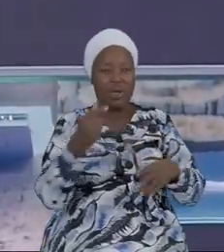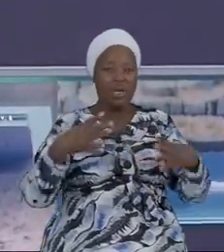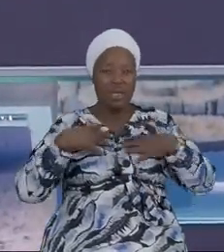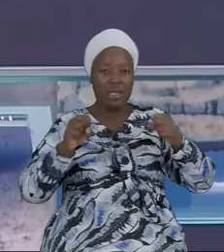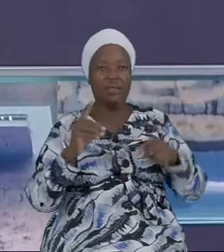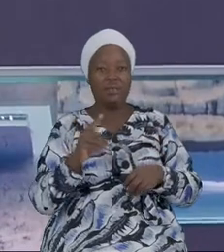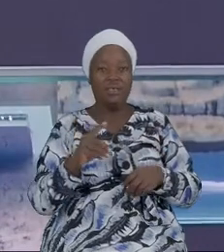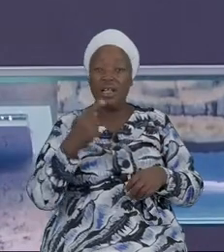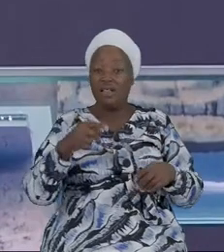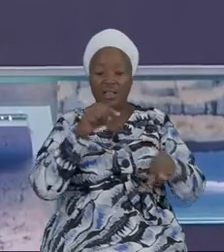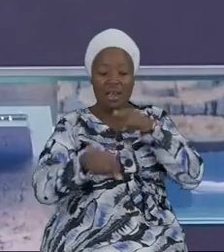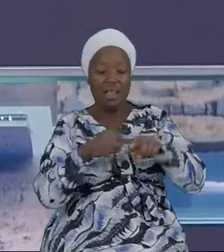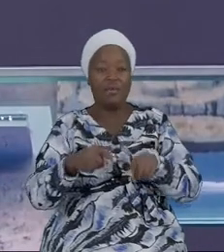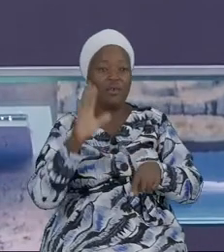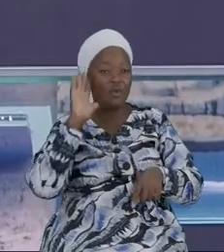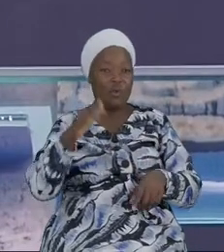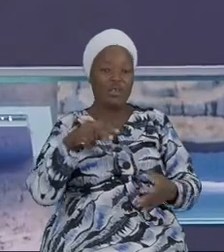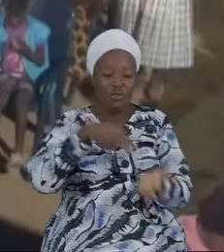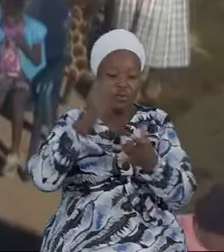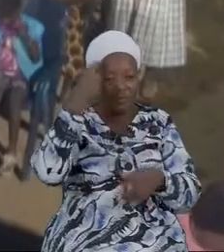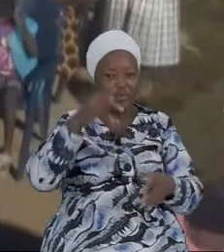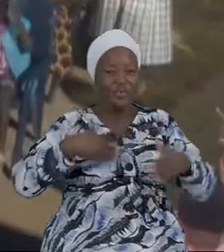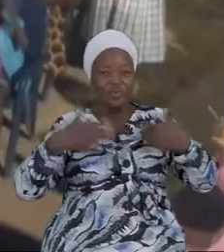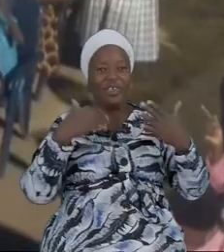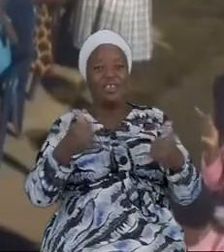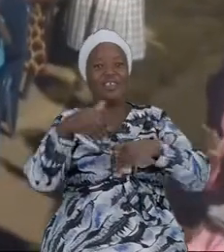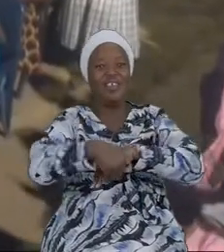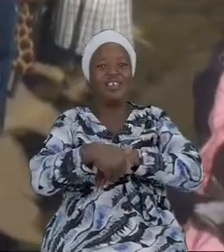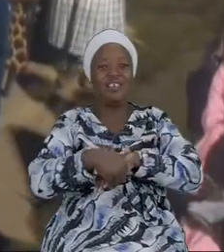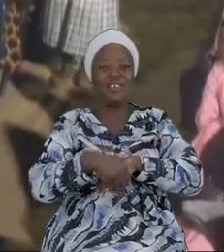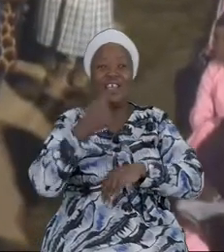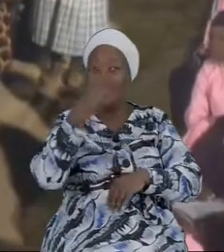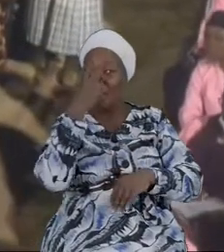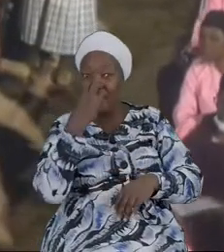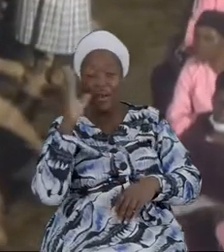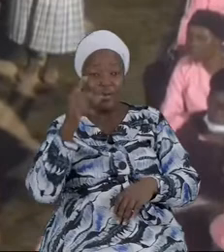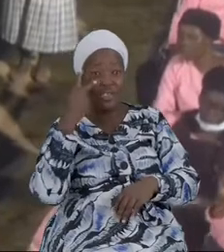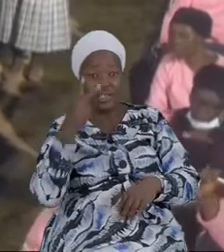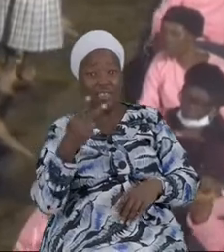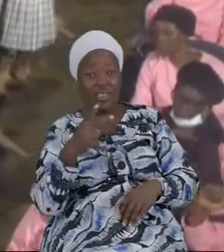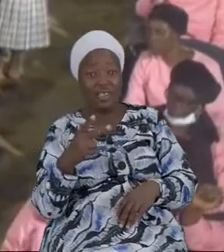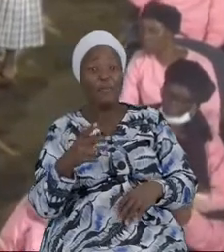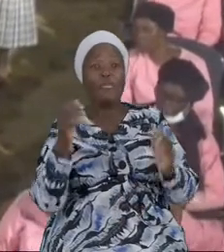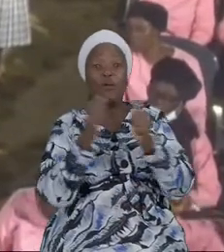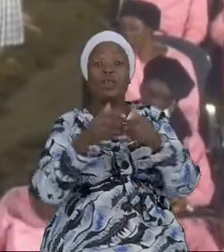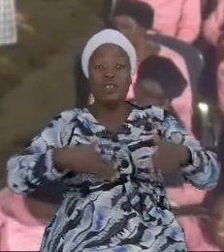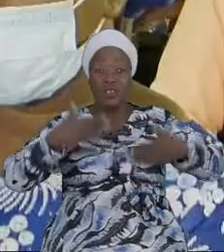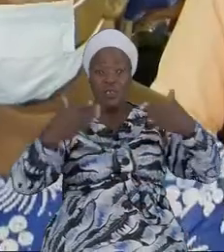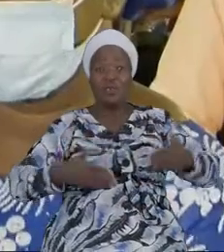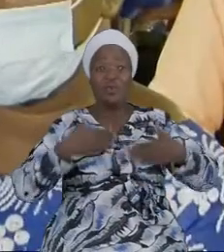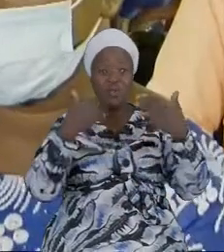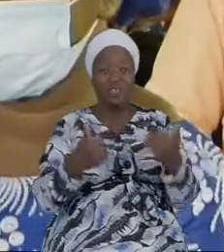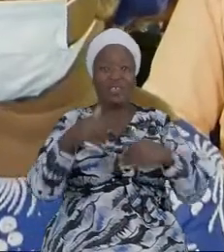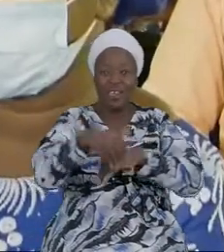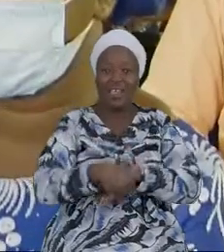healed. The lame will jump for joy tonight. The blind will see with joy